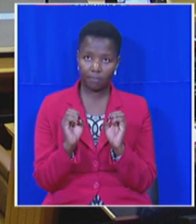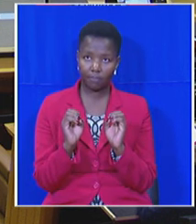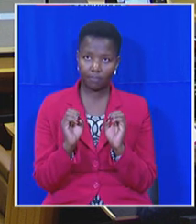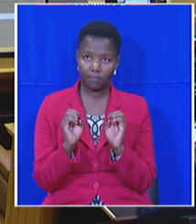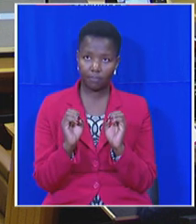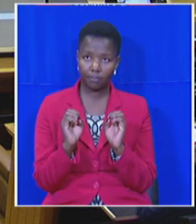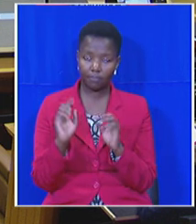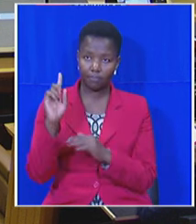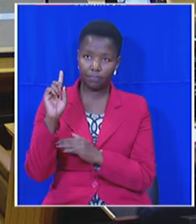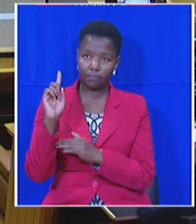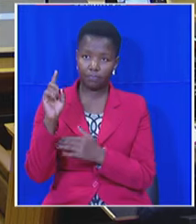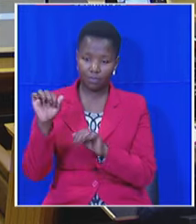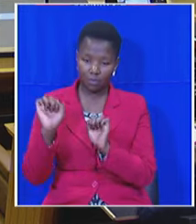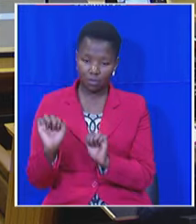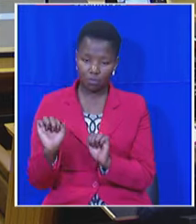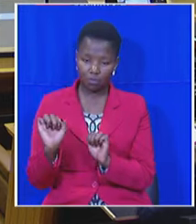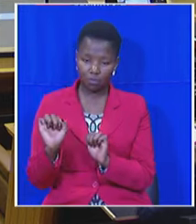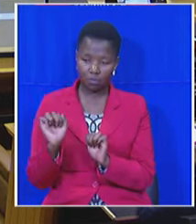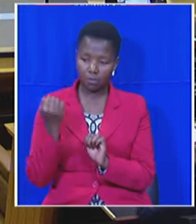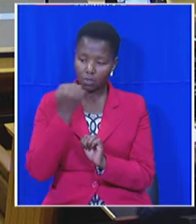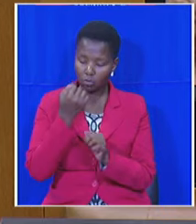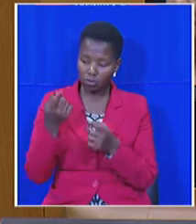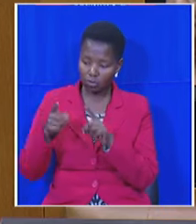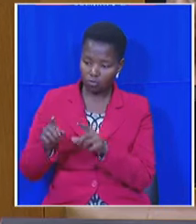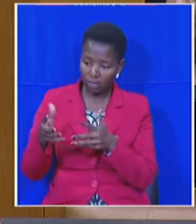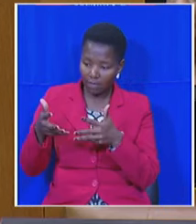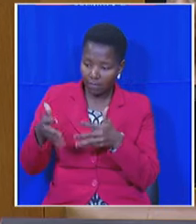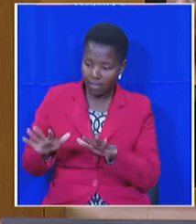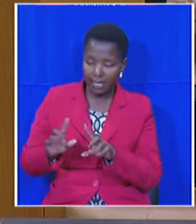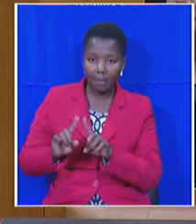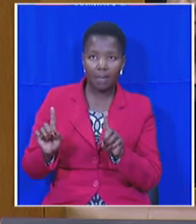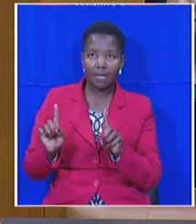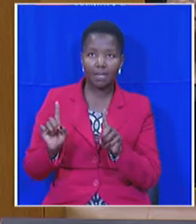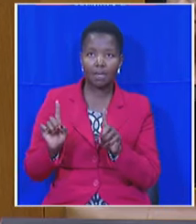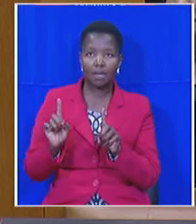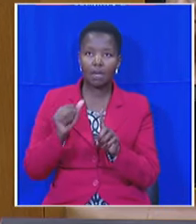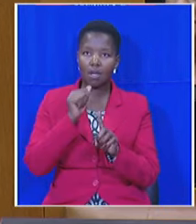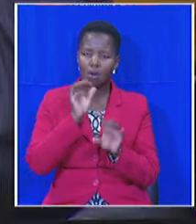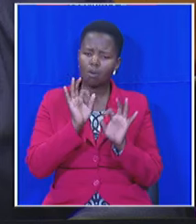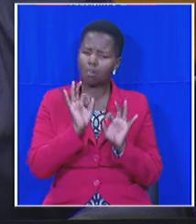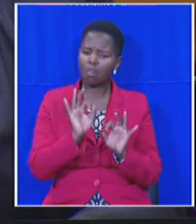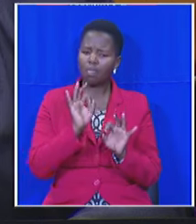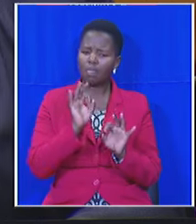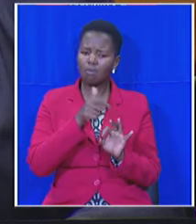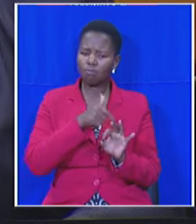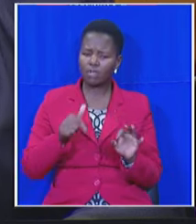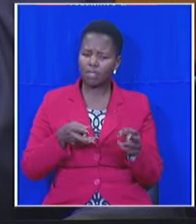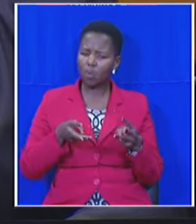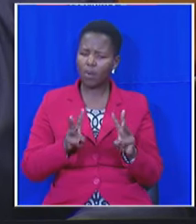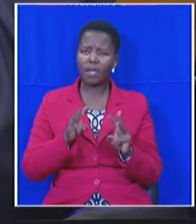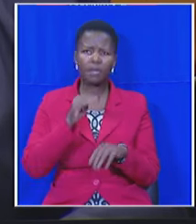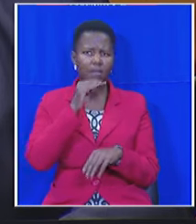There being... Madam House Chair, Yes, sir. you say we're in agreement but in a non-precedential basis. What does that mean?